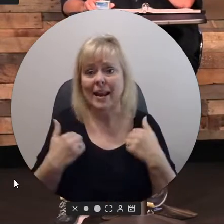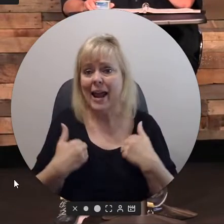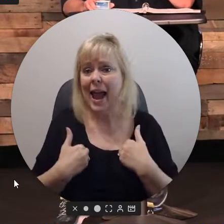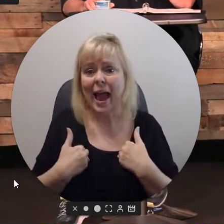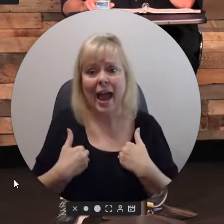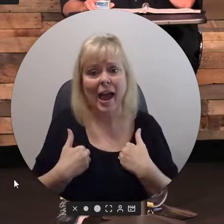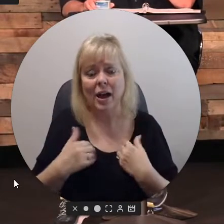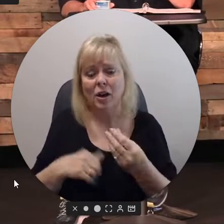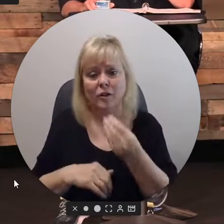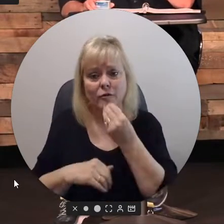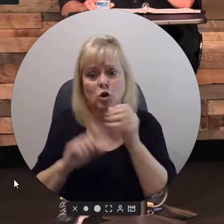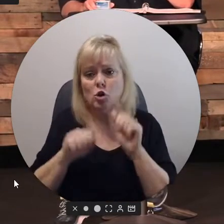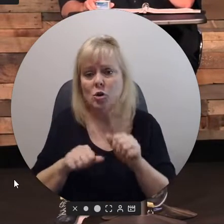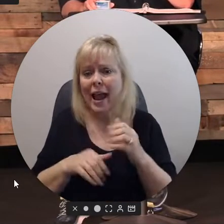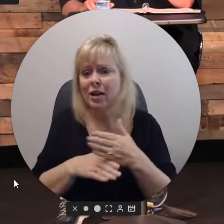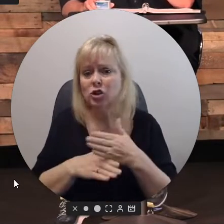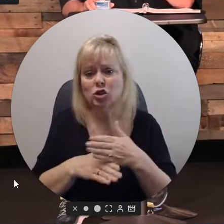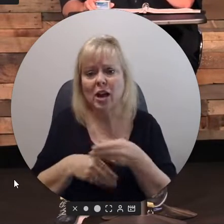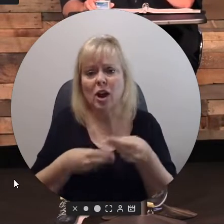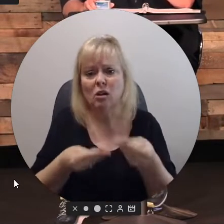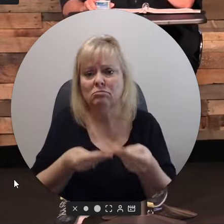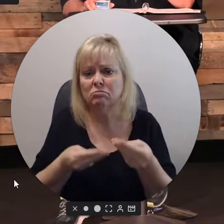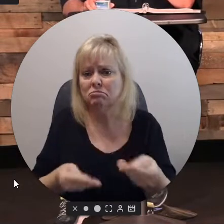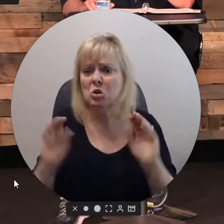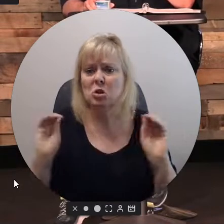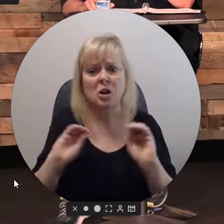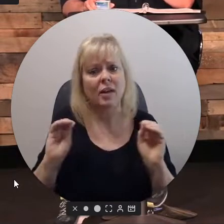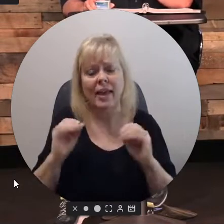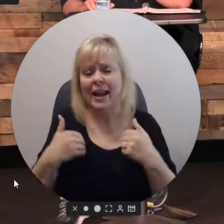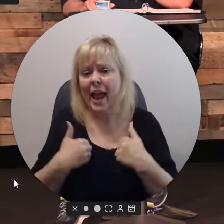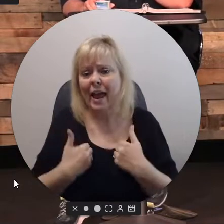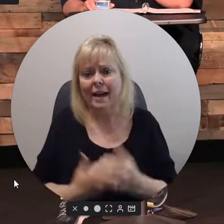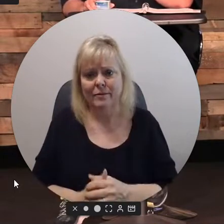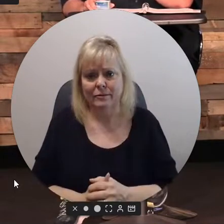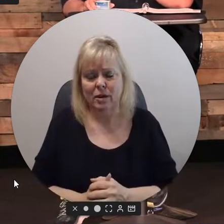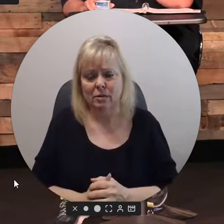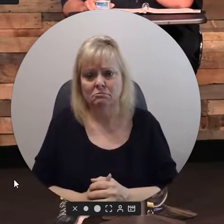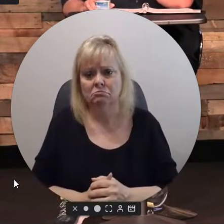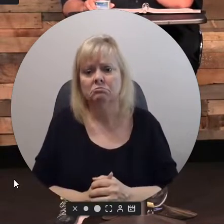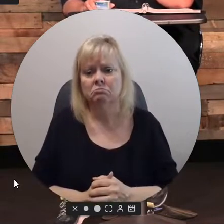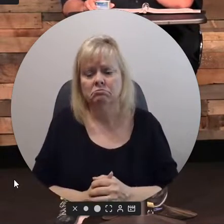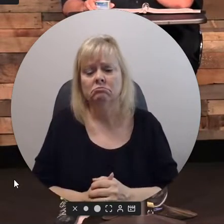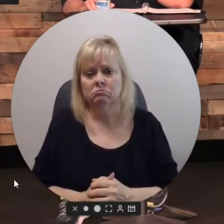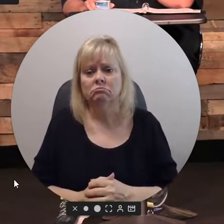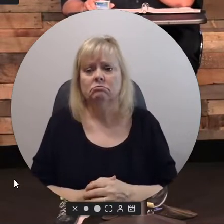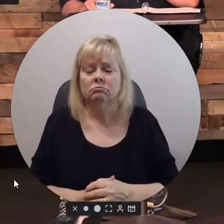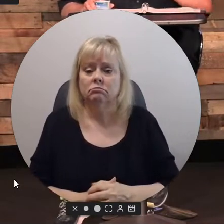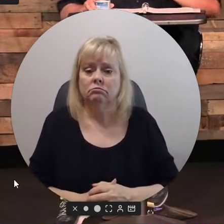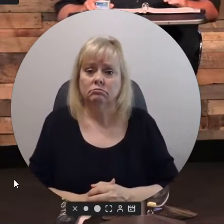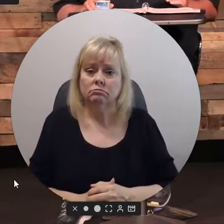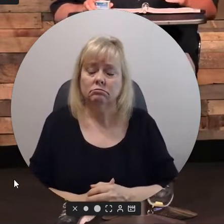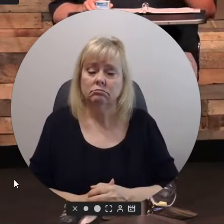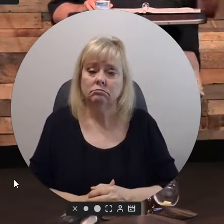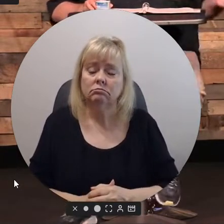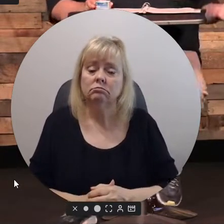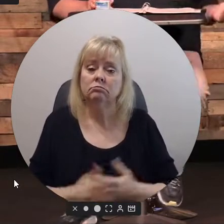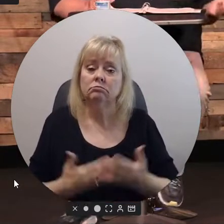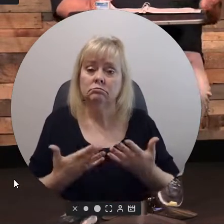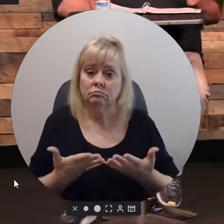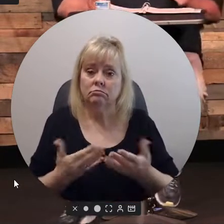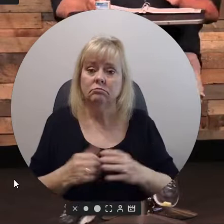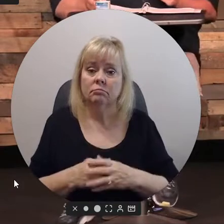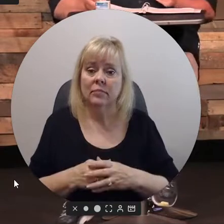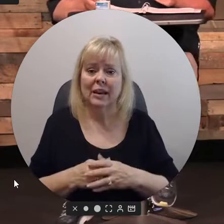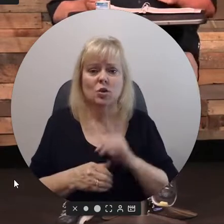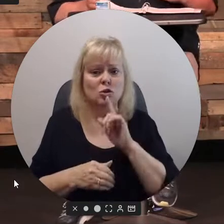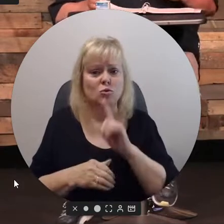could give to feed the man who was begging for food. And so, increasingly desperate,